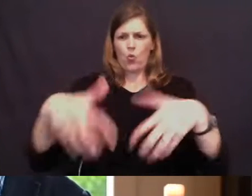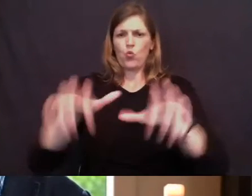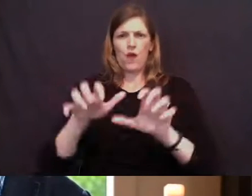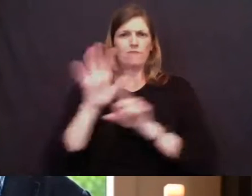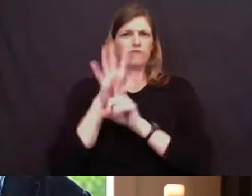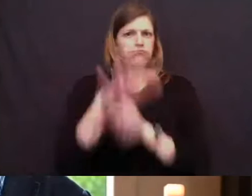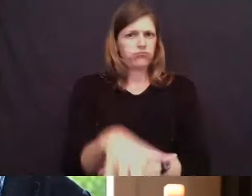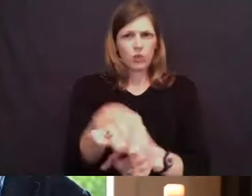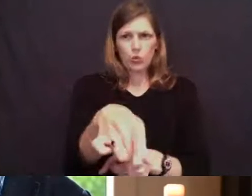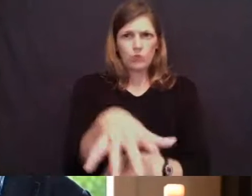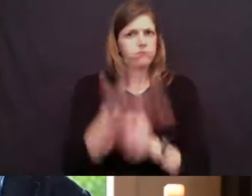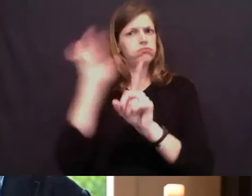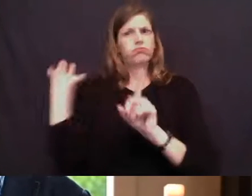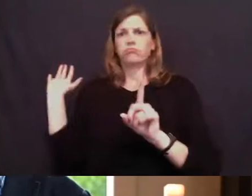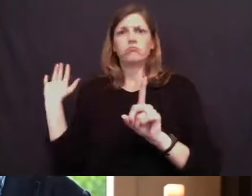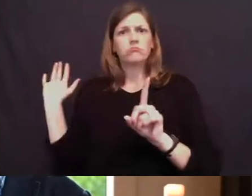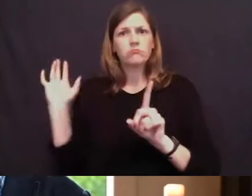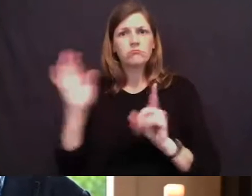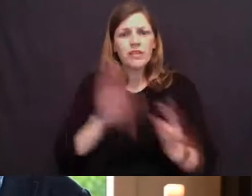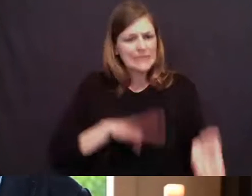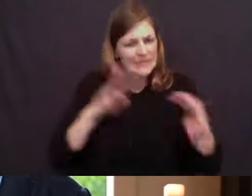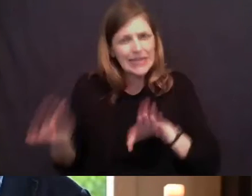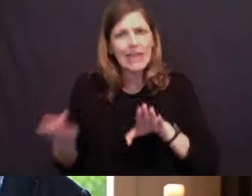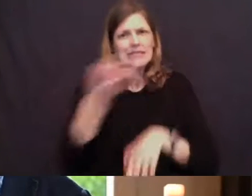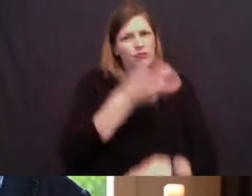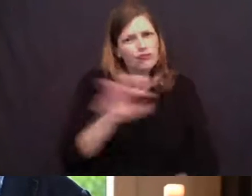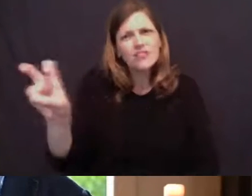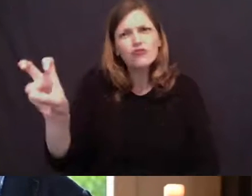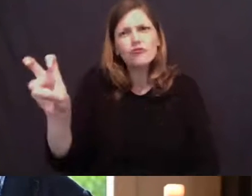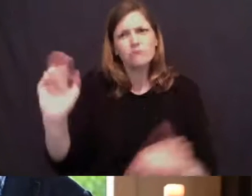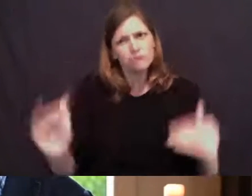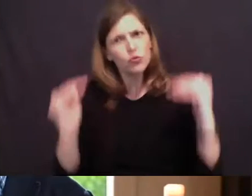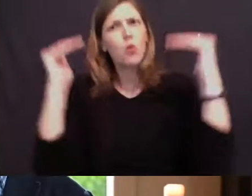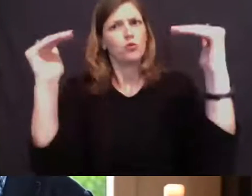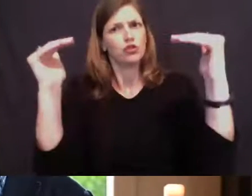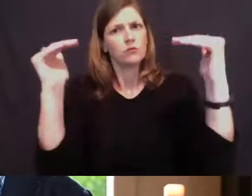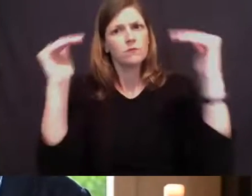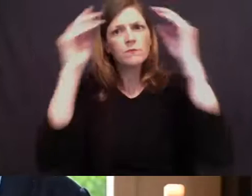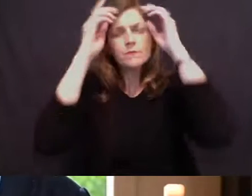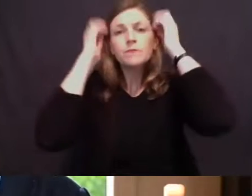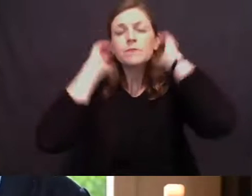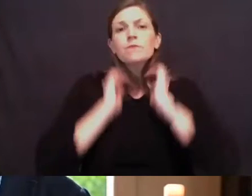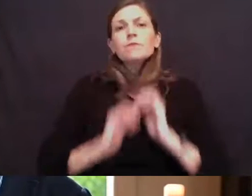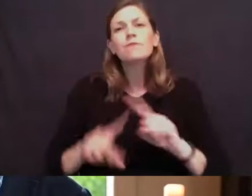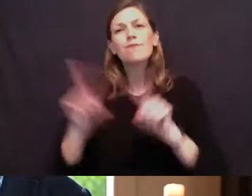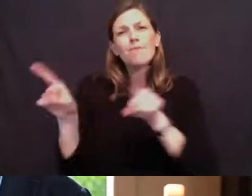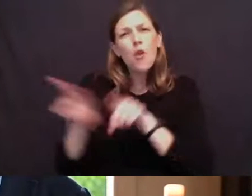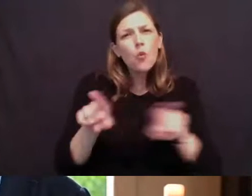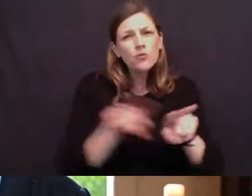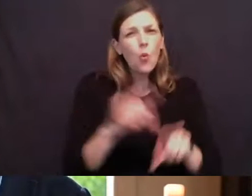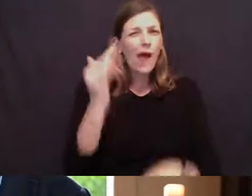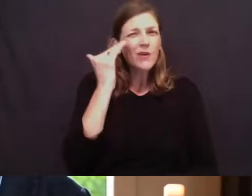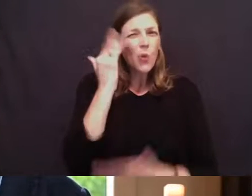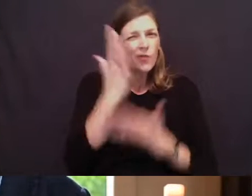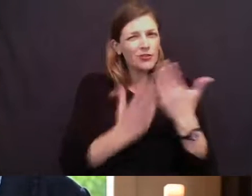back. Death is a transition. It's a promotion. But not only that, because I know there's some